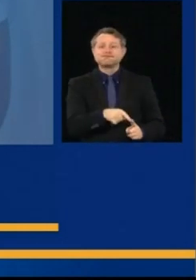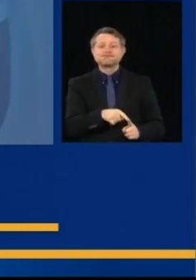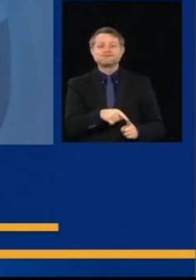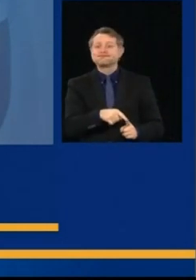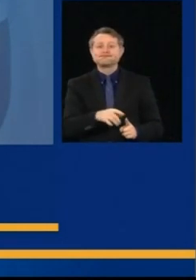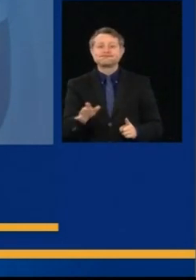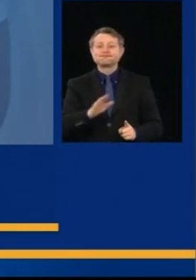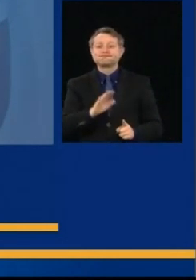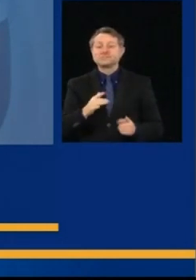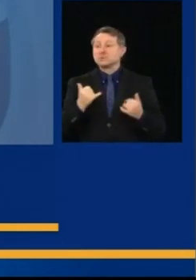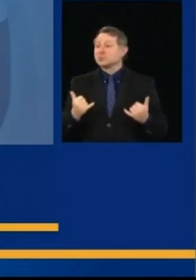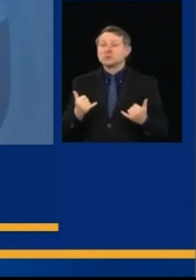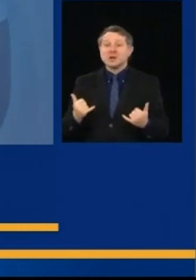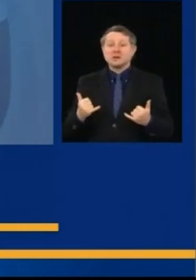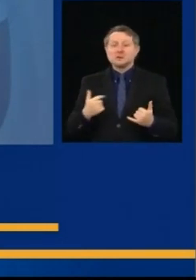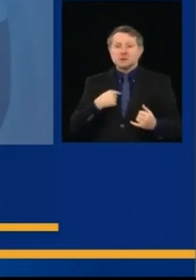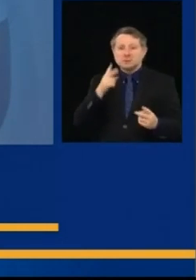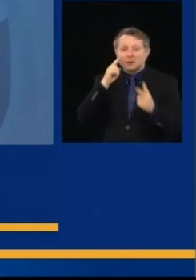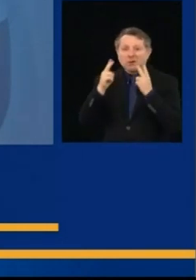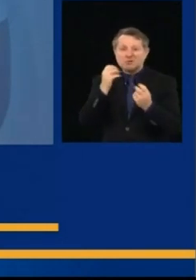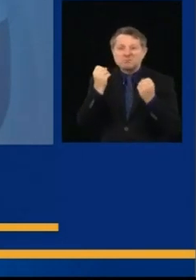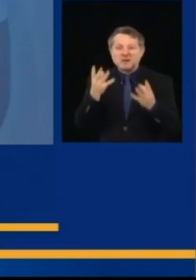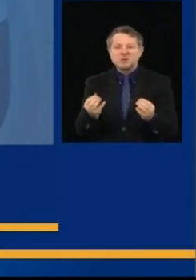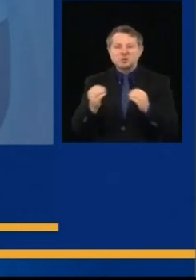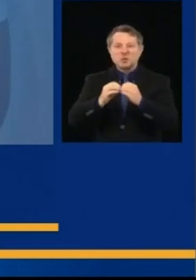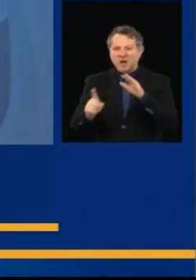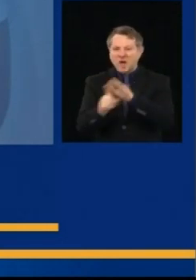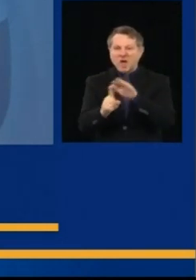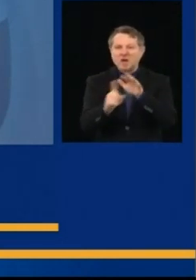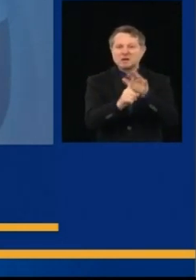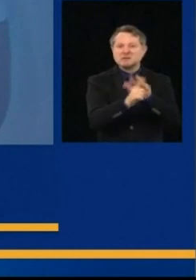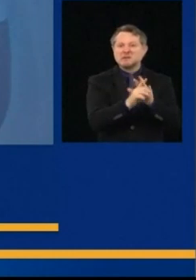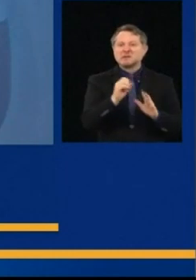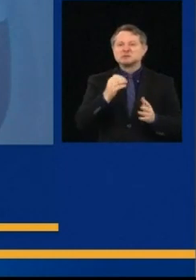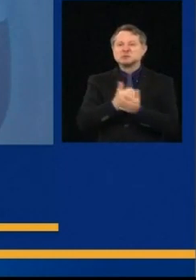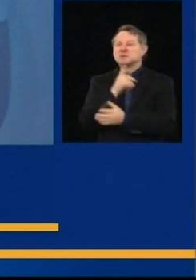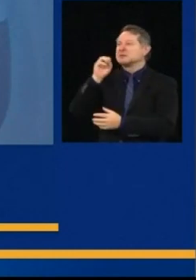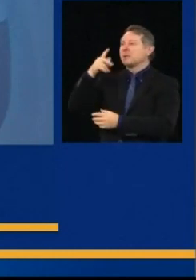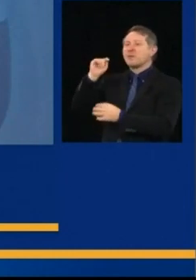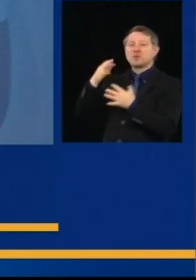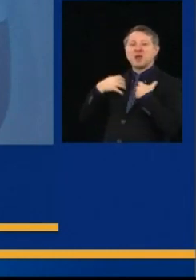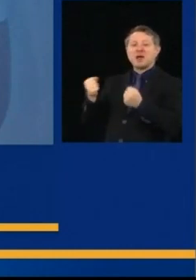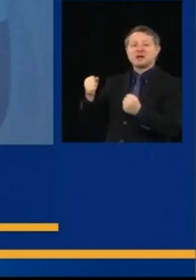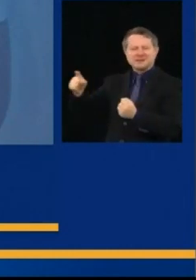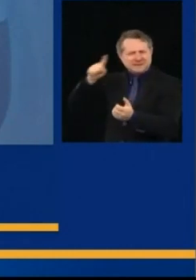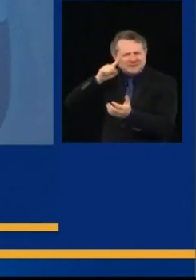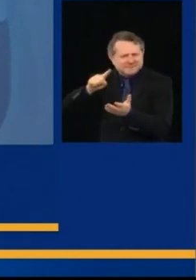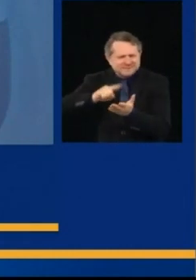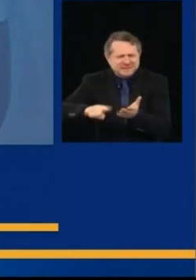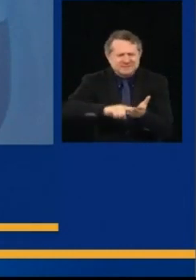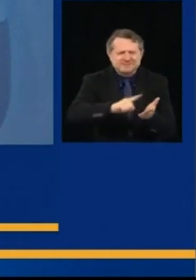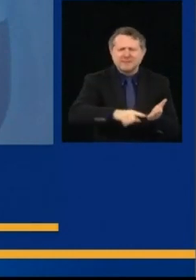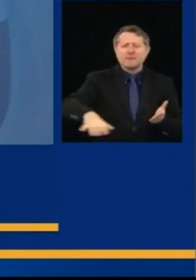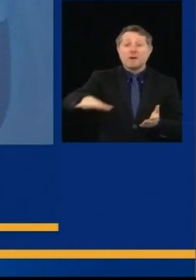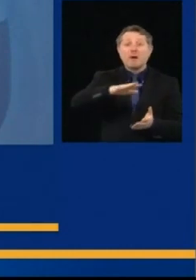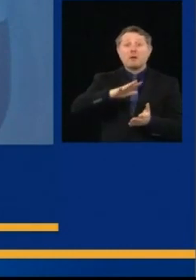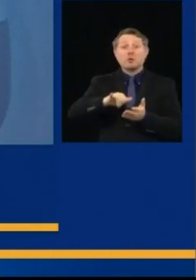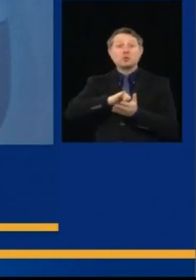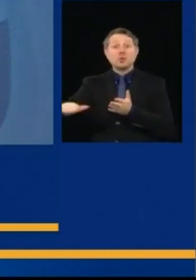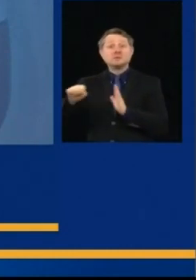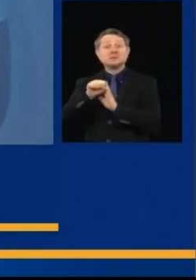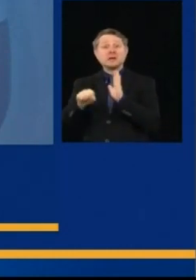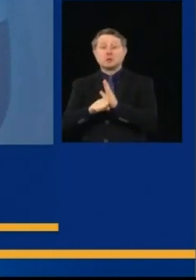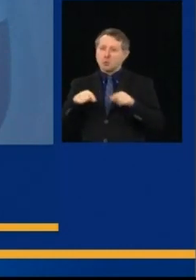seeing cases that the Department of Health is investigating, and New York is in many ways